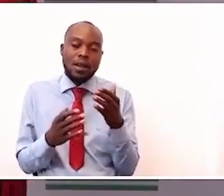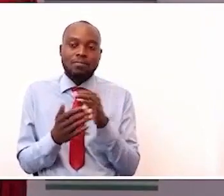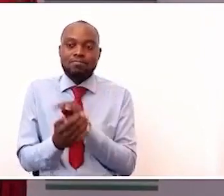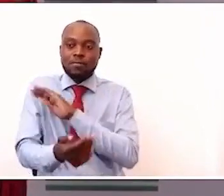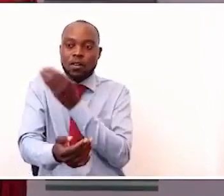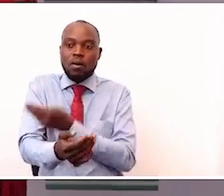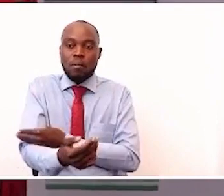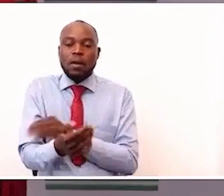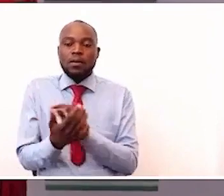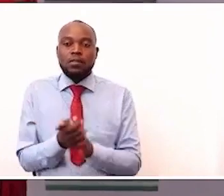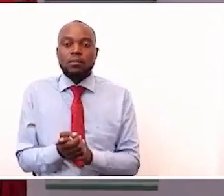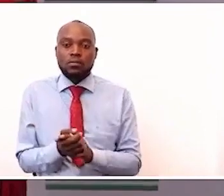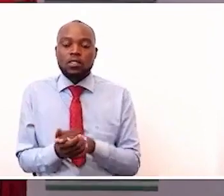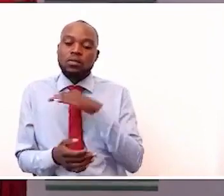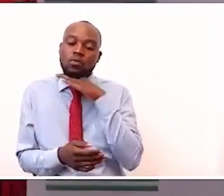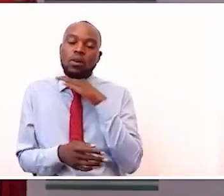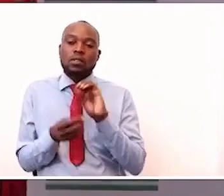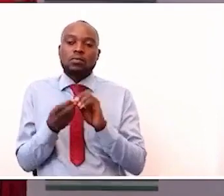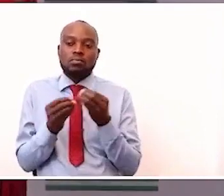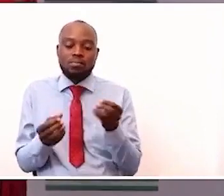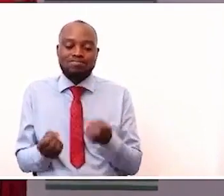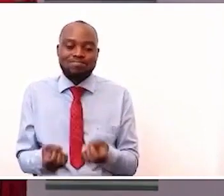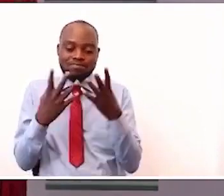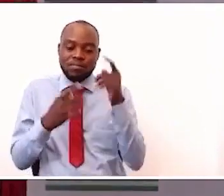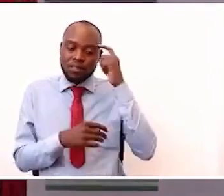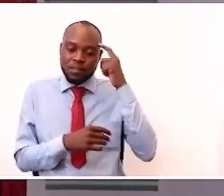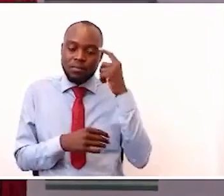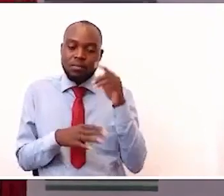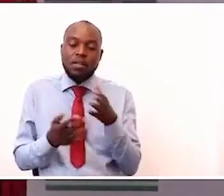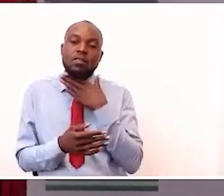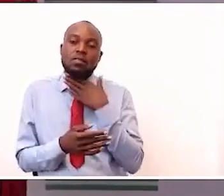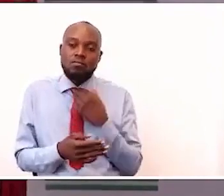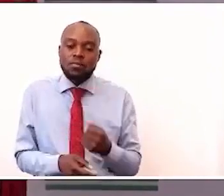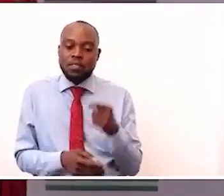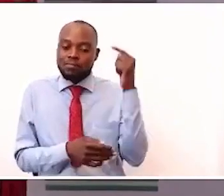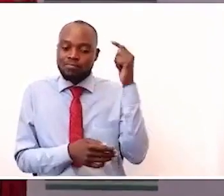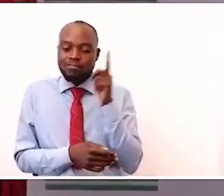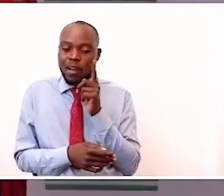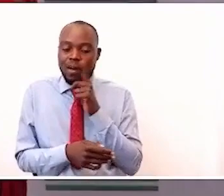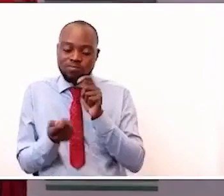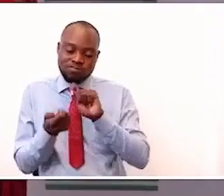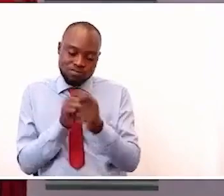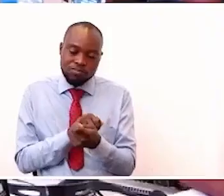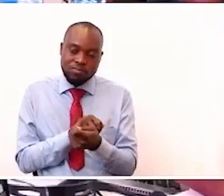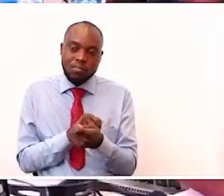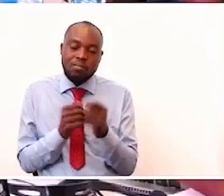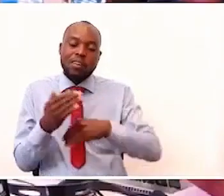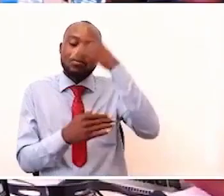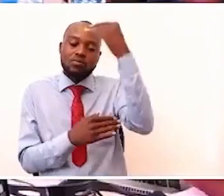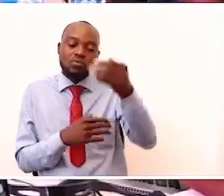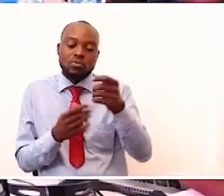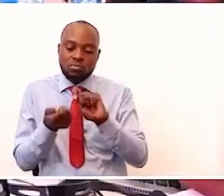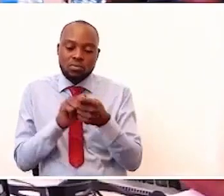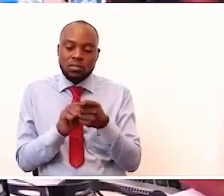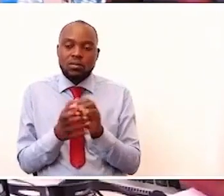because if we are not able to produce the skills that are needed for tomorrow's transformation, we will not be able to get there, no